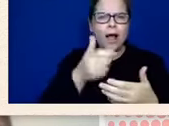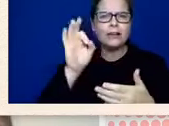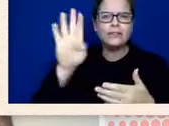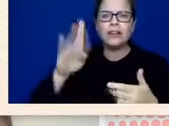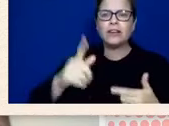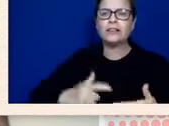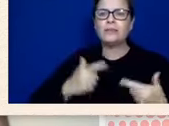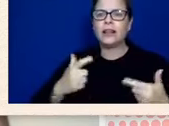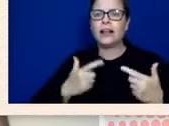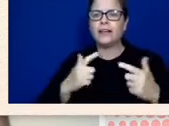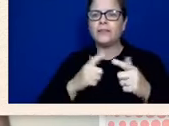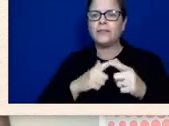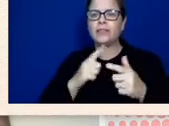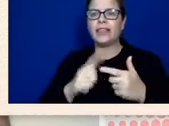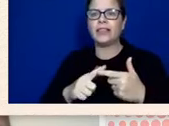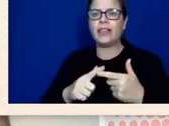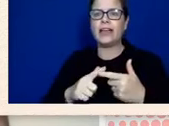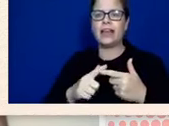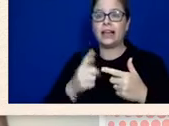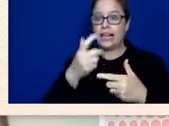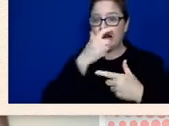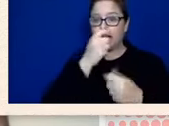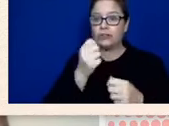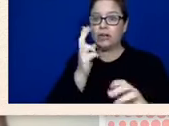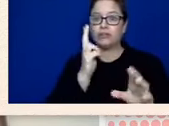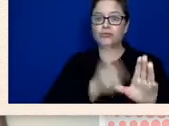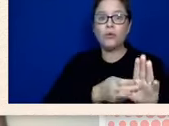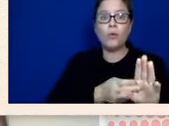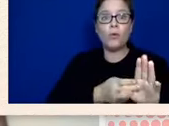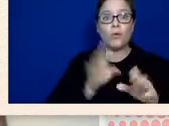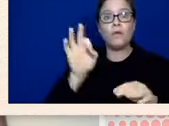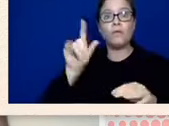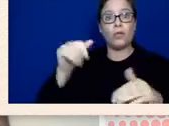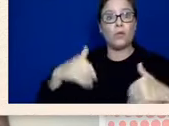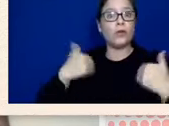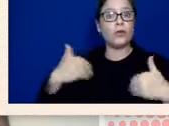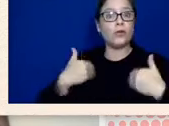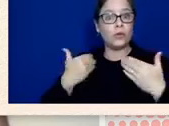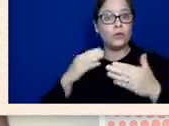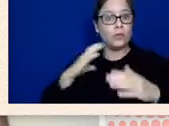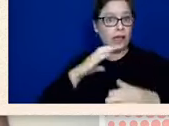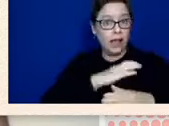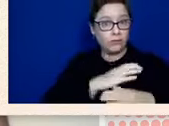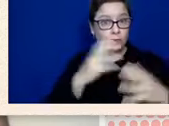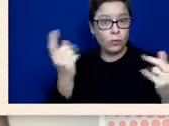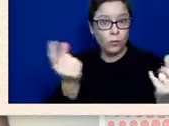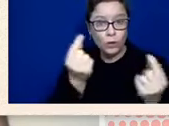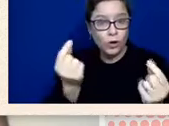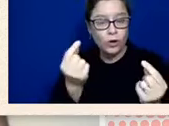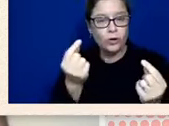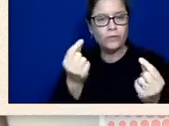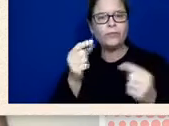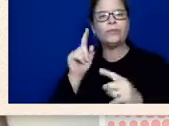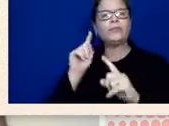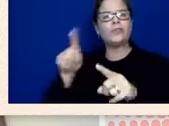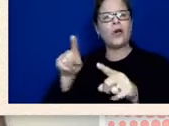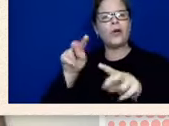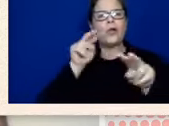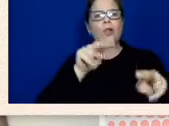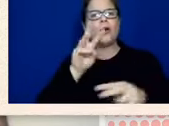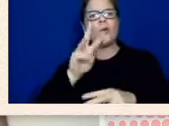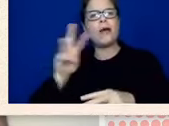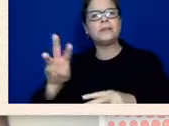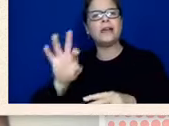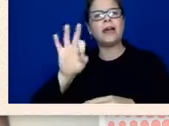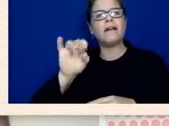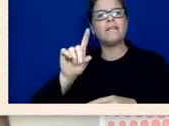you are interested in wanting to join the Florida Youth Council and provide leadership and advocacy, make sure you go on our website at thefloridayouthcouncil.org and make sure